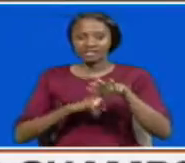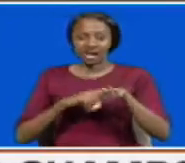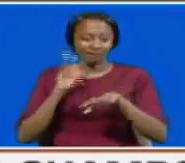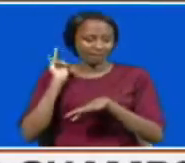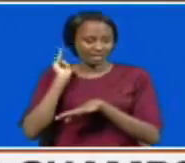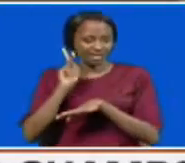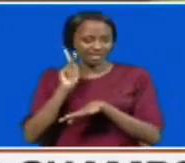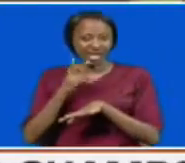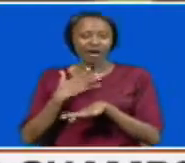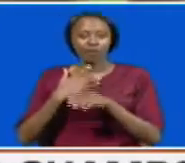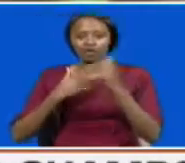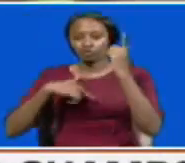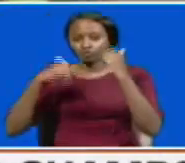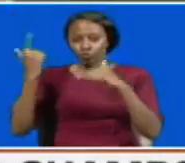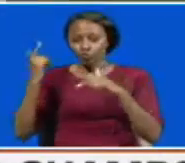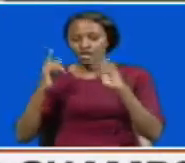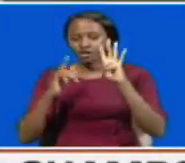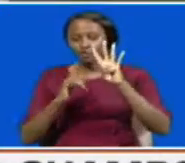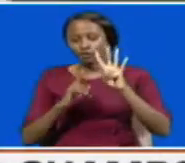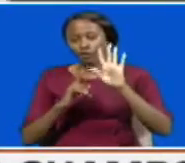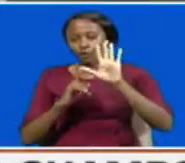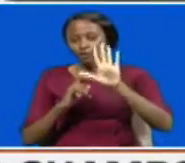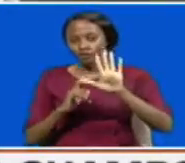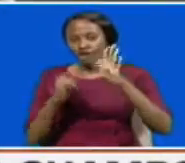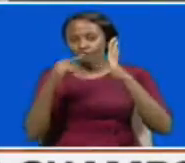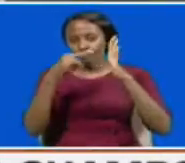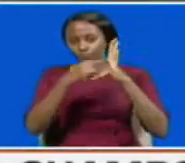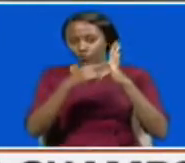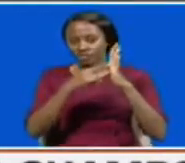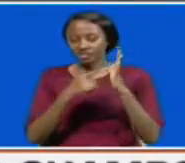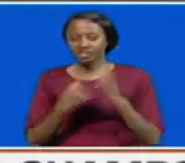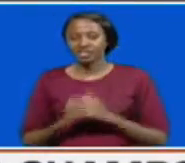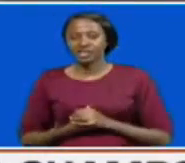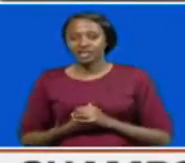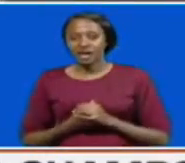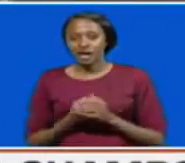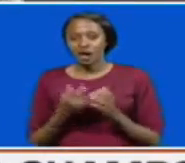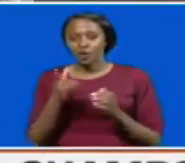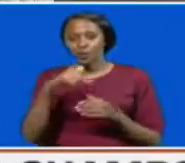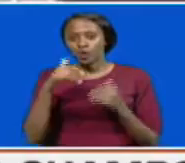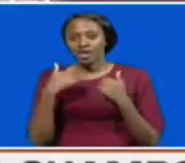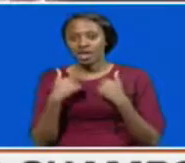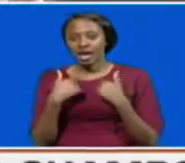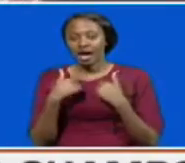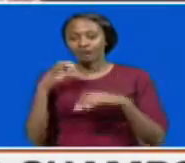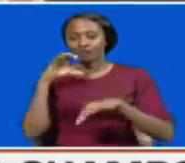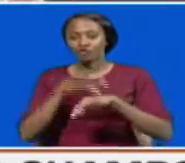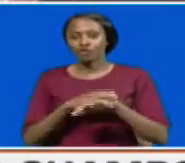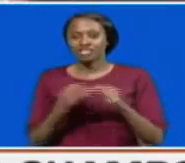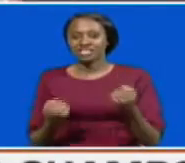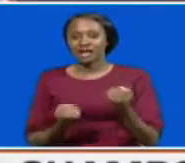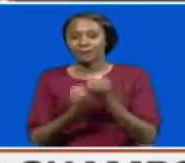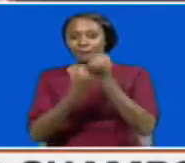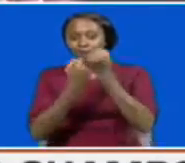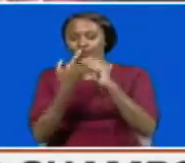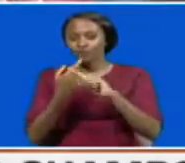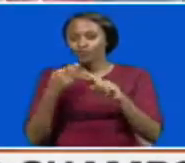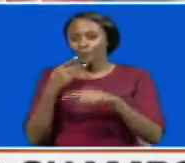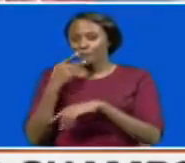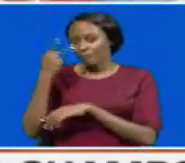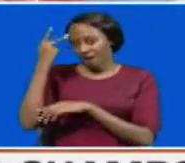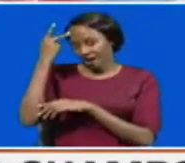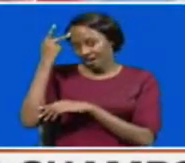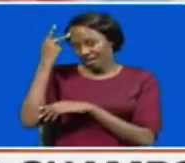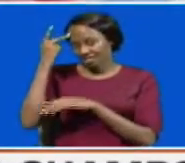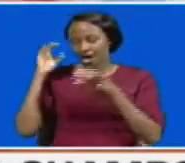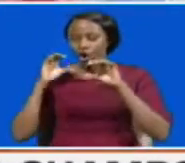out with 4 points or five. I can say that we've gotten tremendous support from parents,